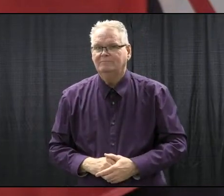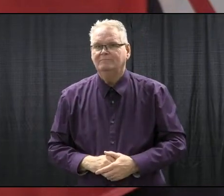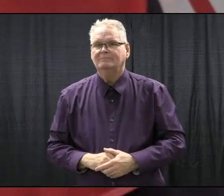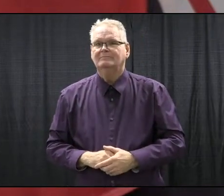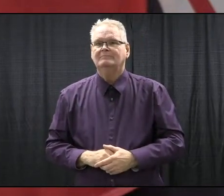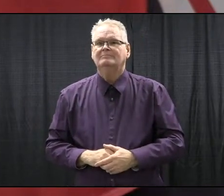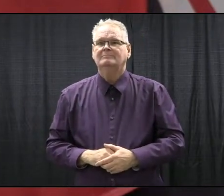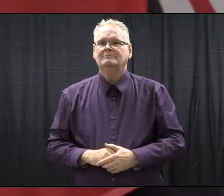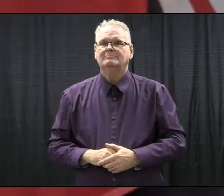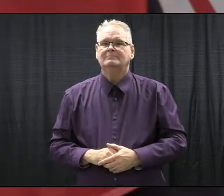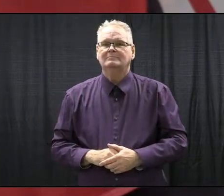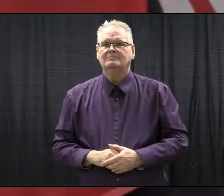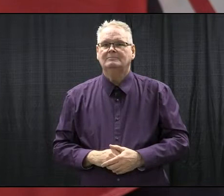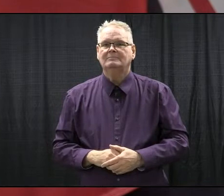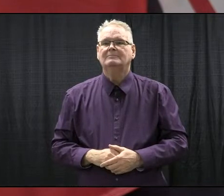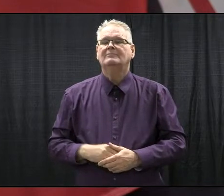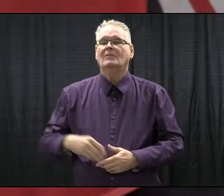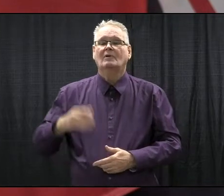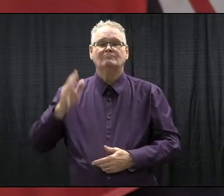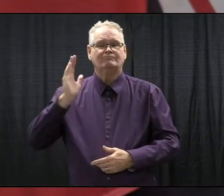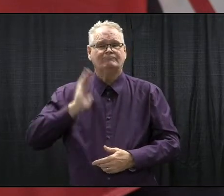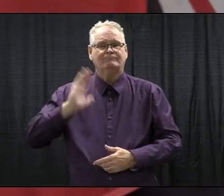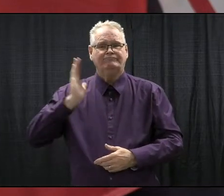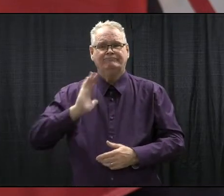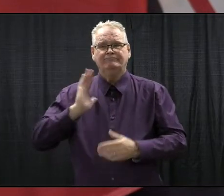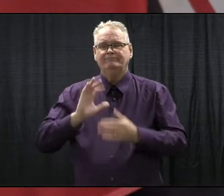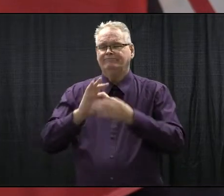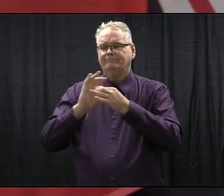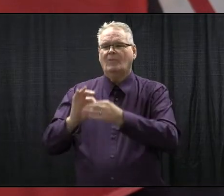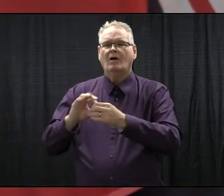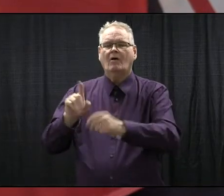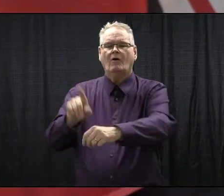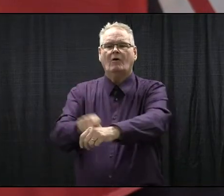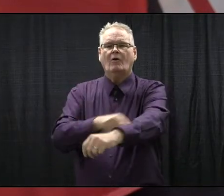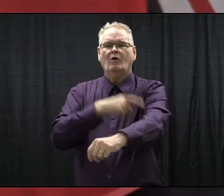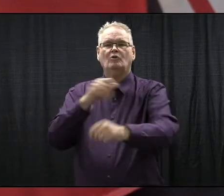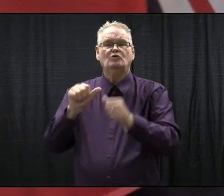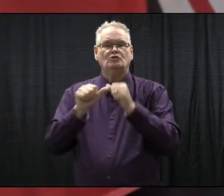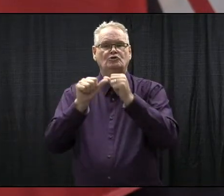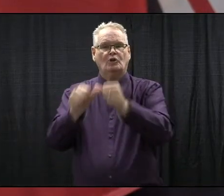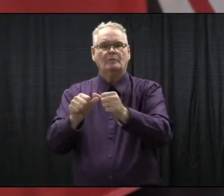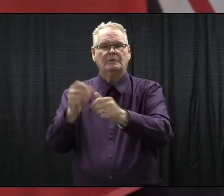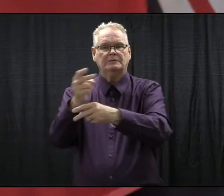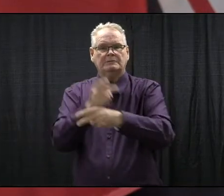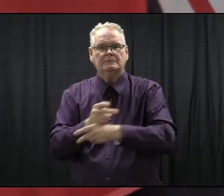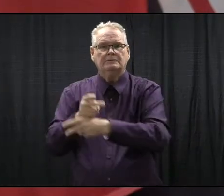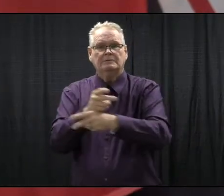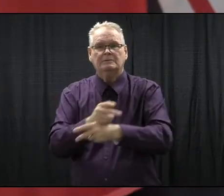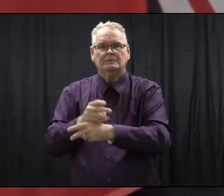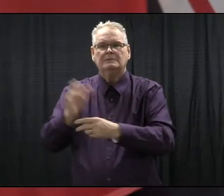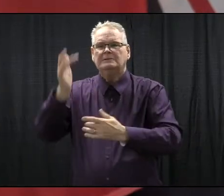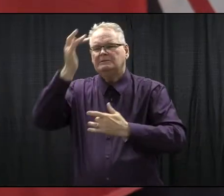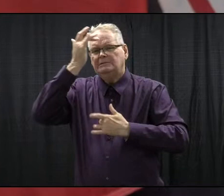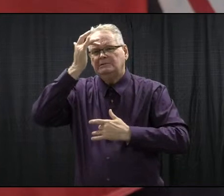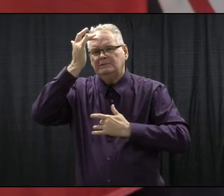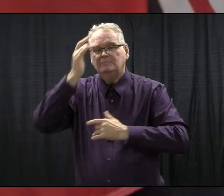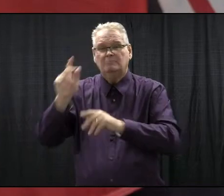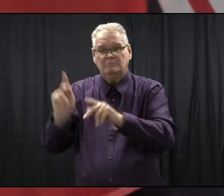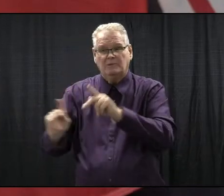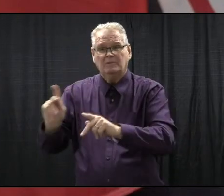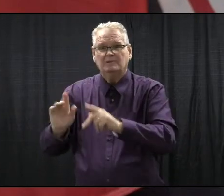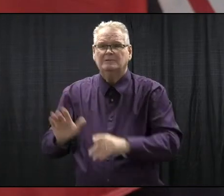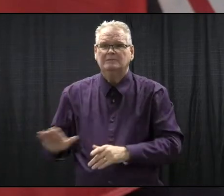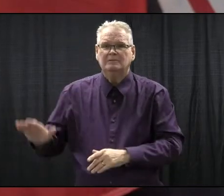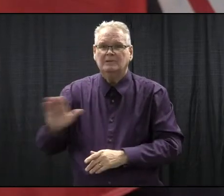care and also acute care facilities for the regional health authorities. That was difficult because it